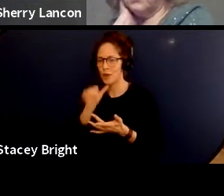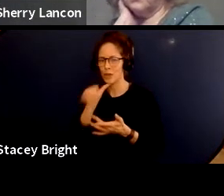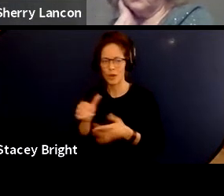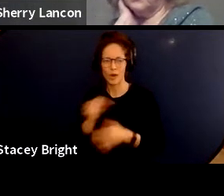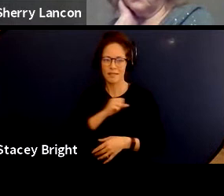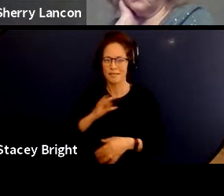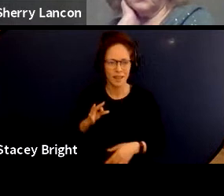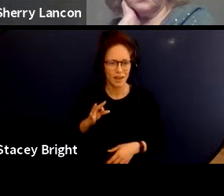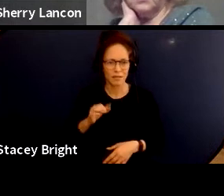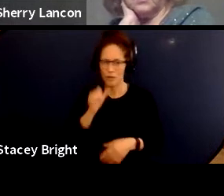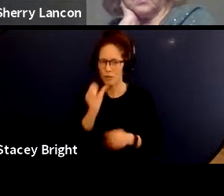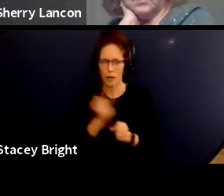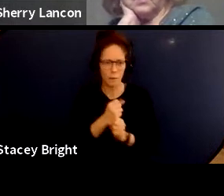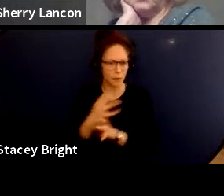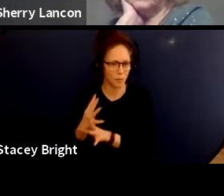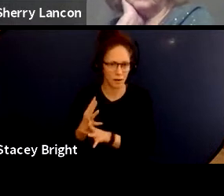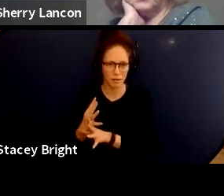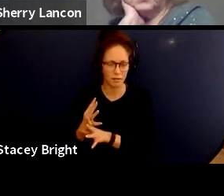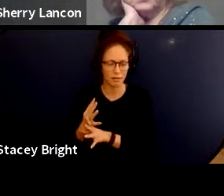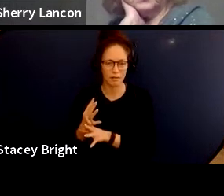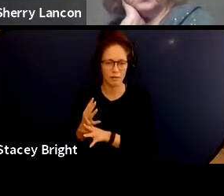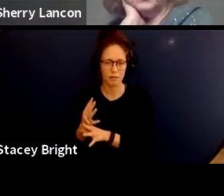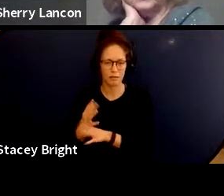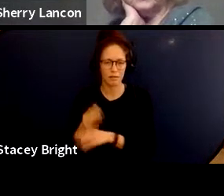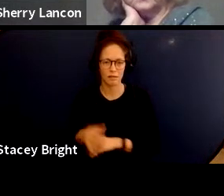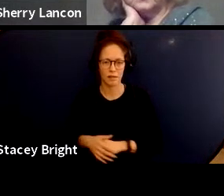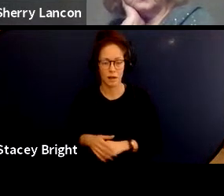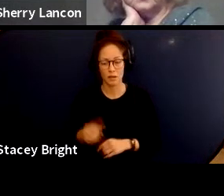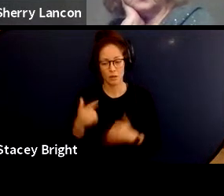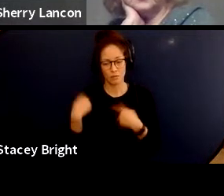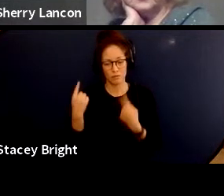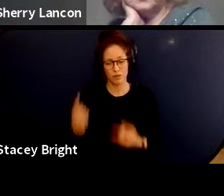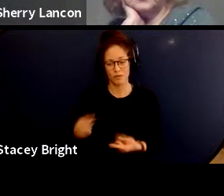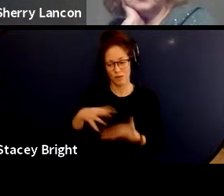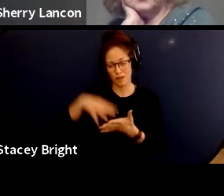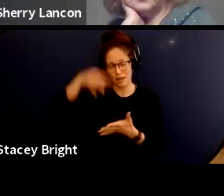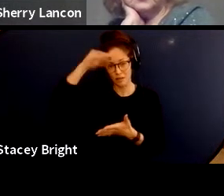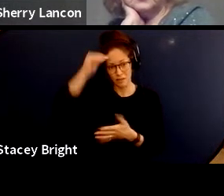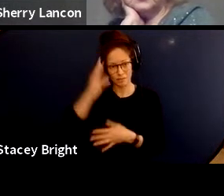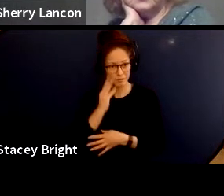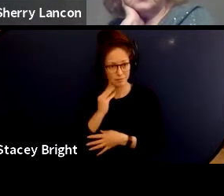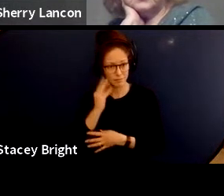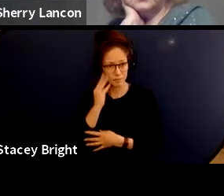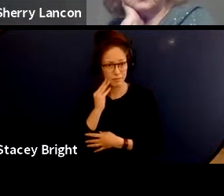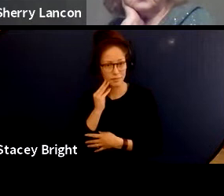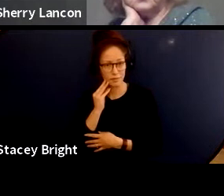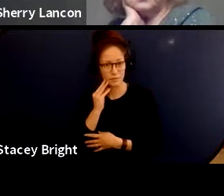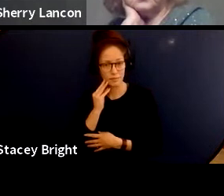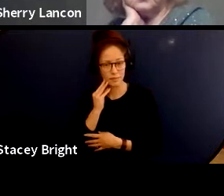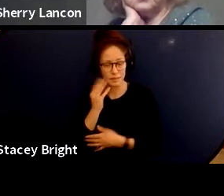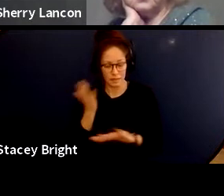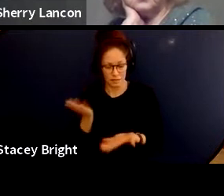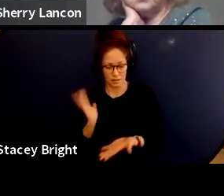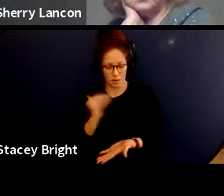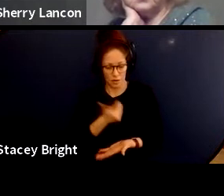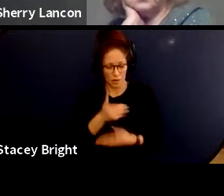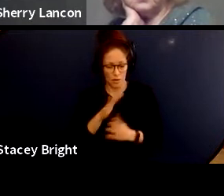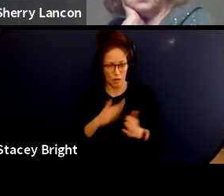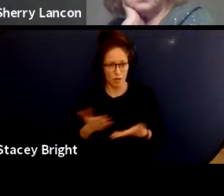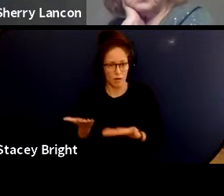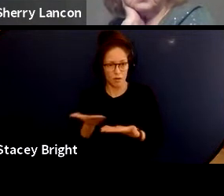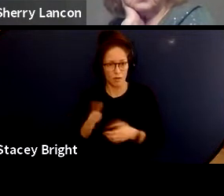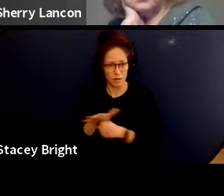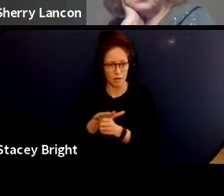staffed, they're not prepared. What I've learned through this journey is in our area,